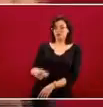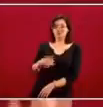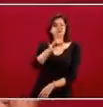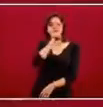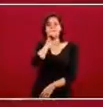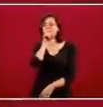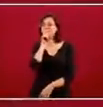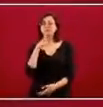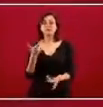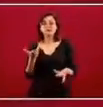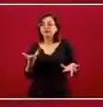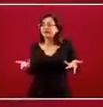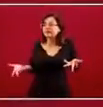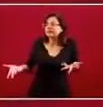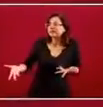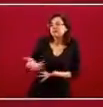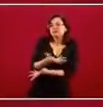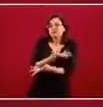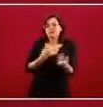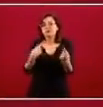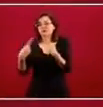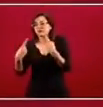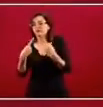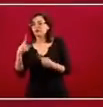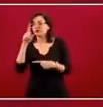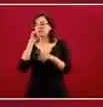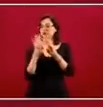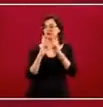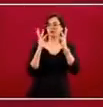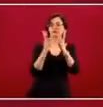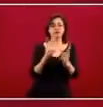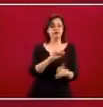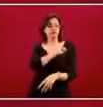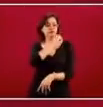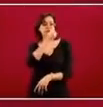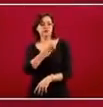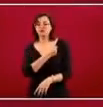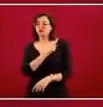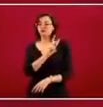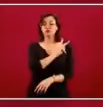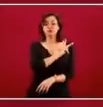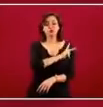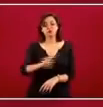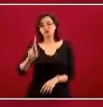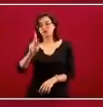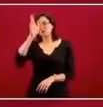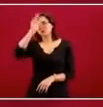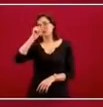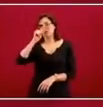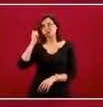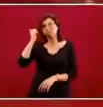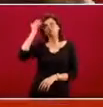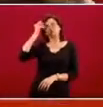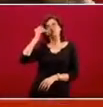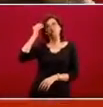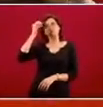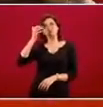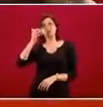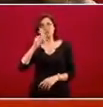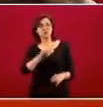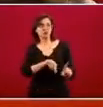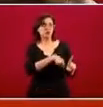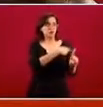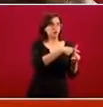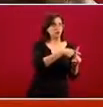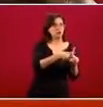is precisely being expressed through the measures that we announced yesterday. And these measures